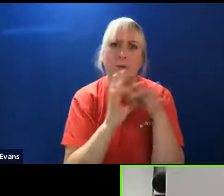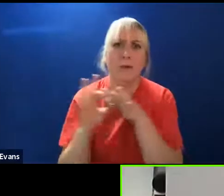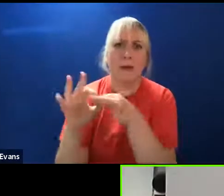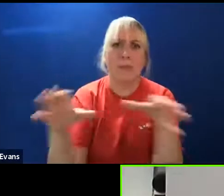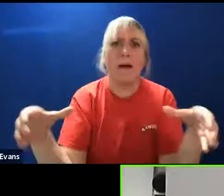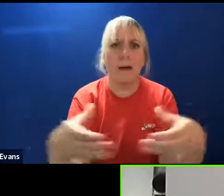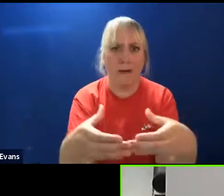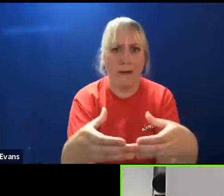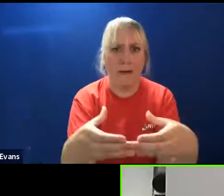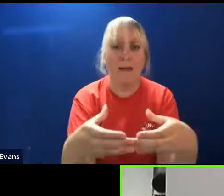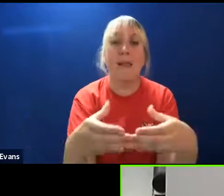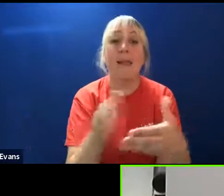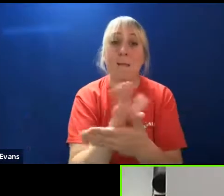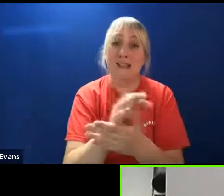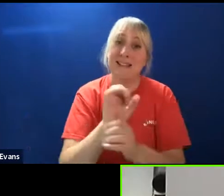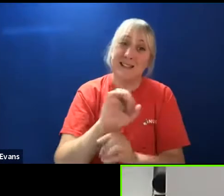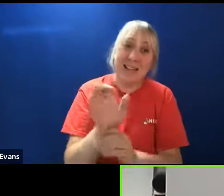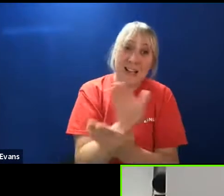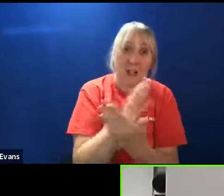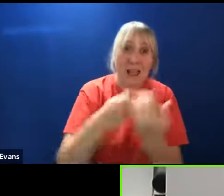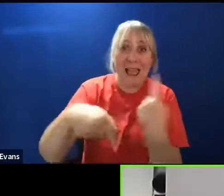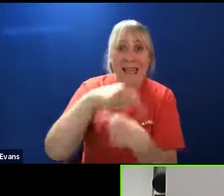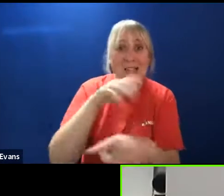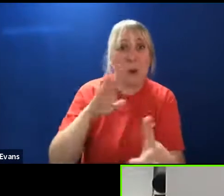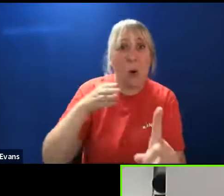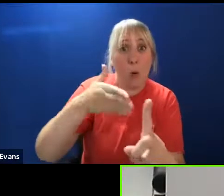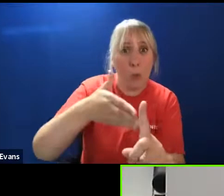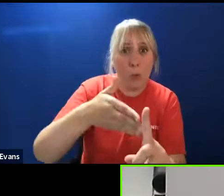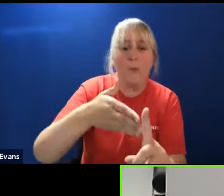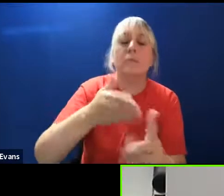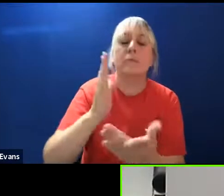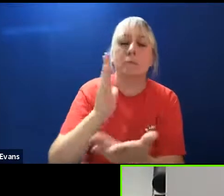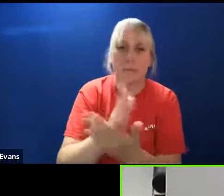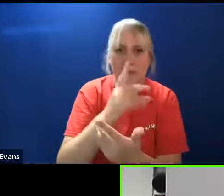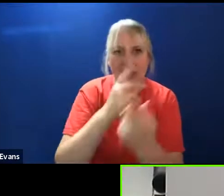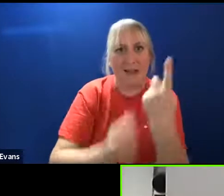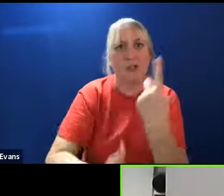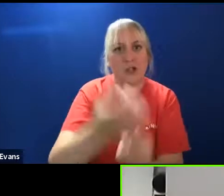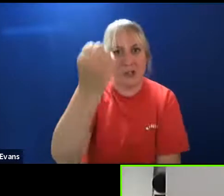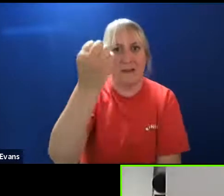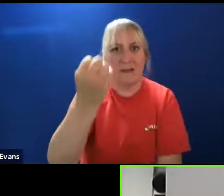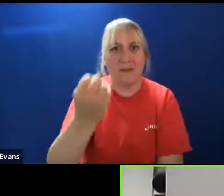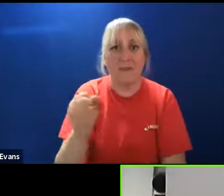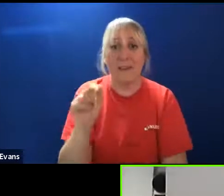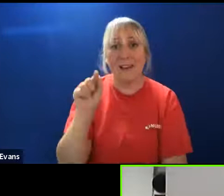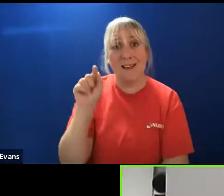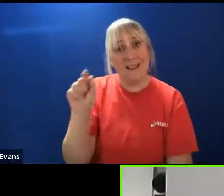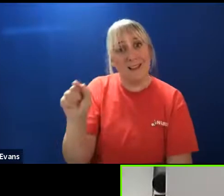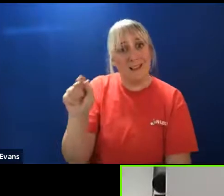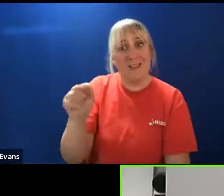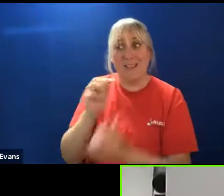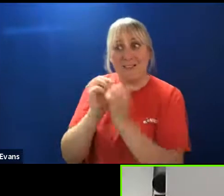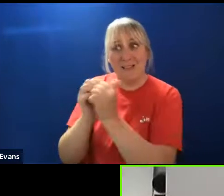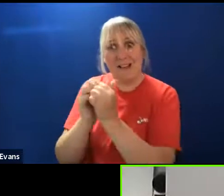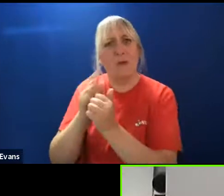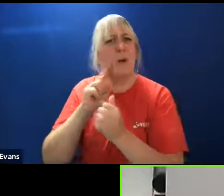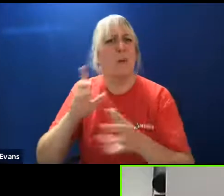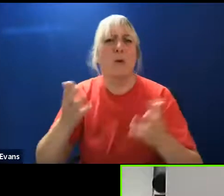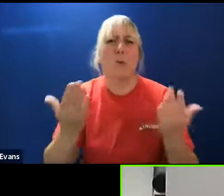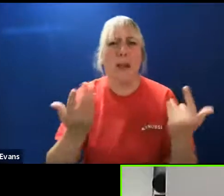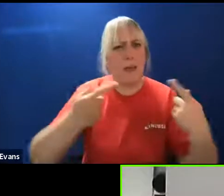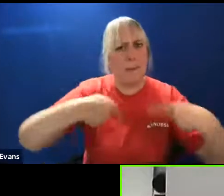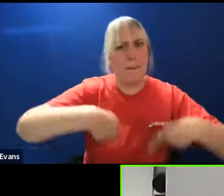to achieve their shared goal of a meaningful education for all. And this is an ideal that would be wholeheartedly welcomed within the